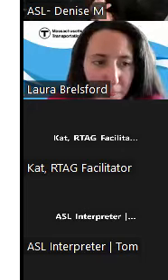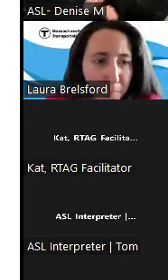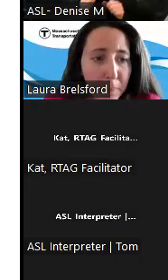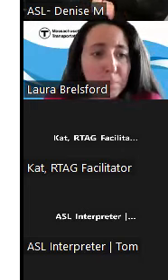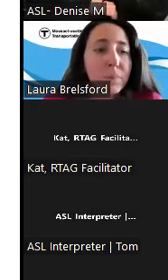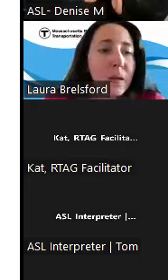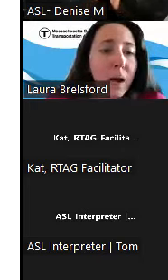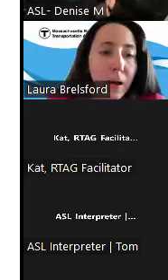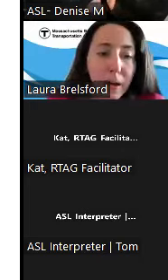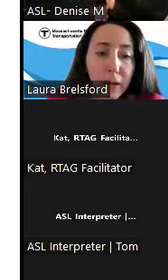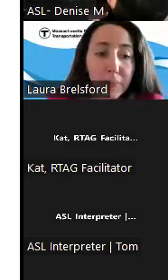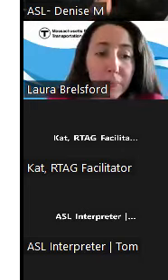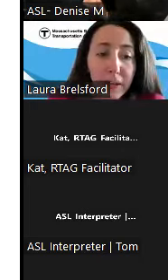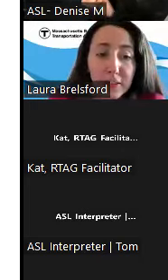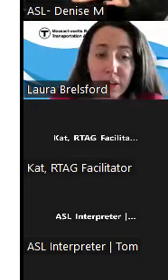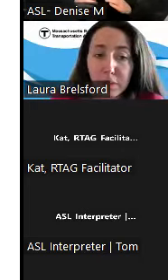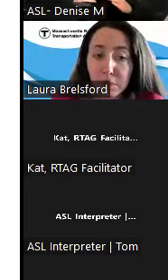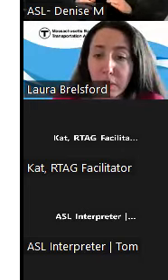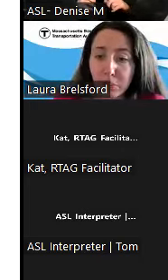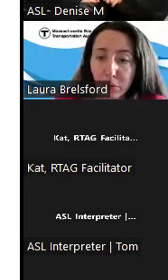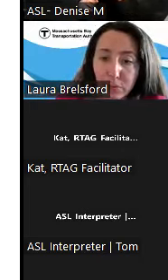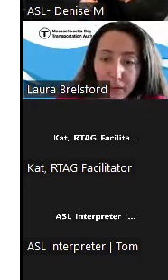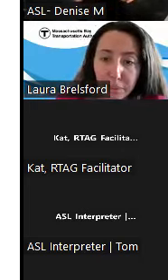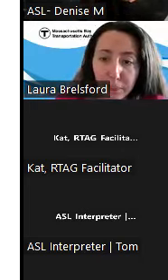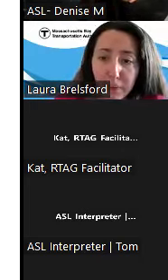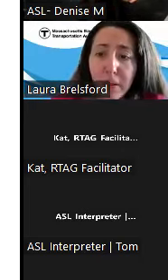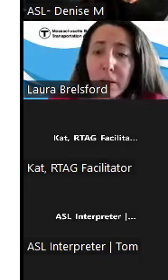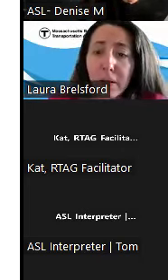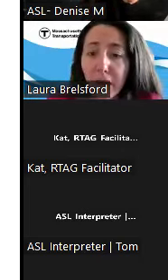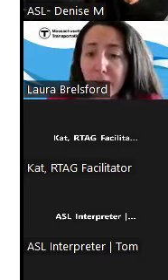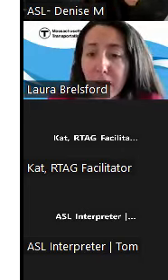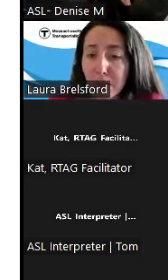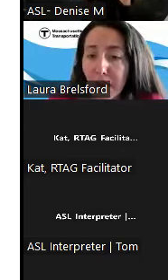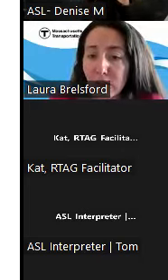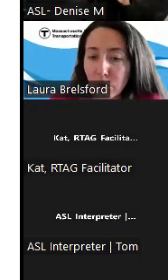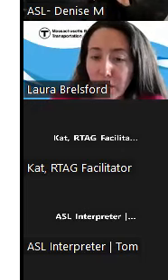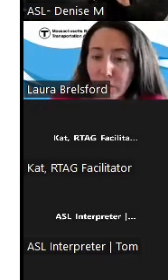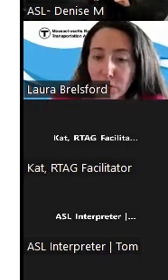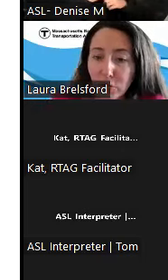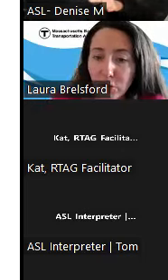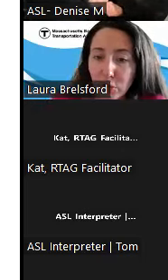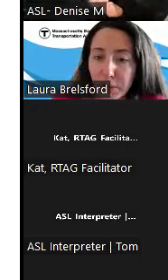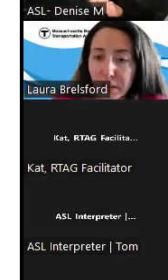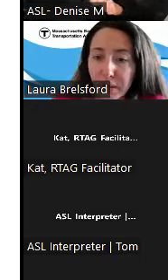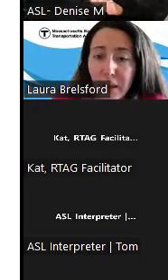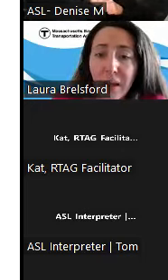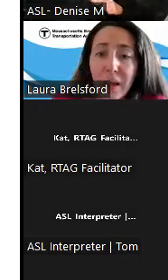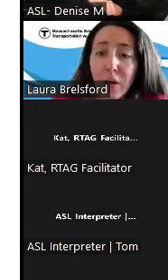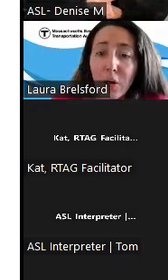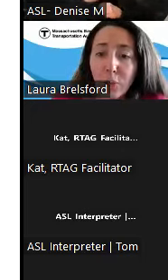California, and they developed a prototype that back in 2002